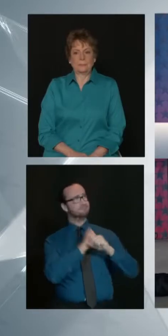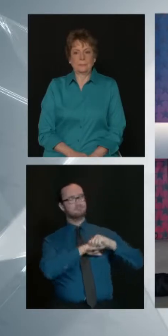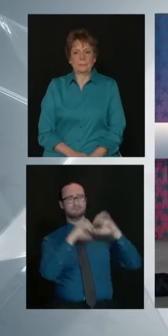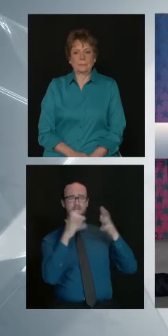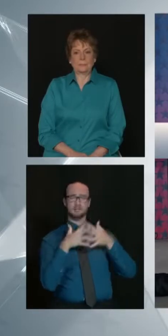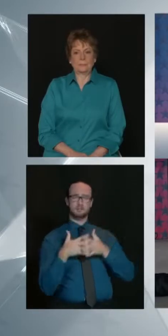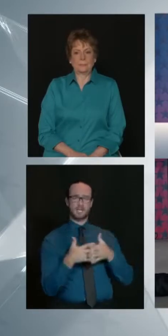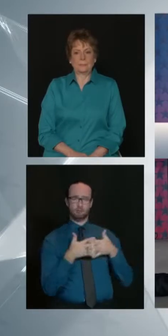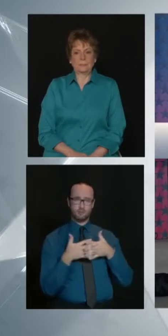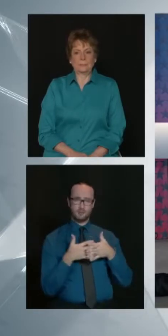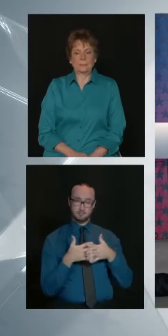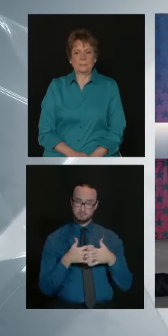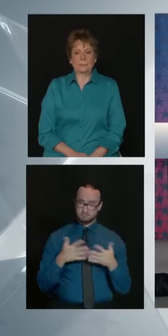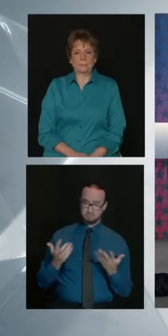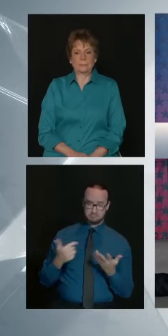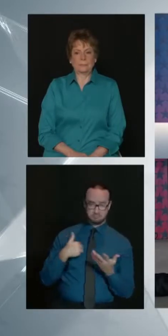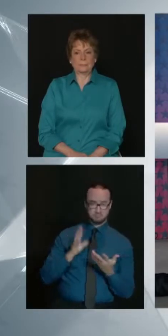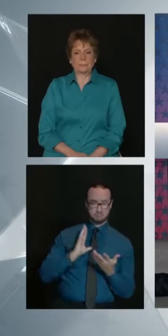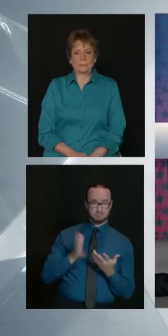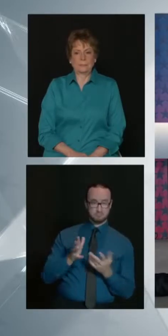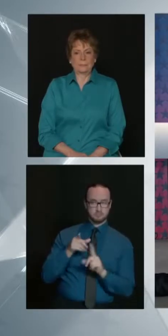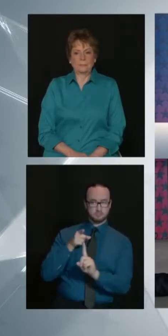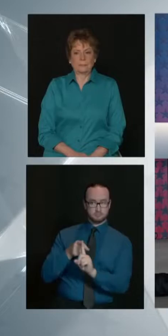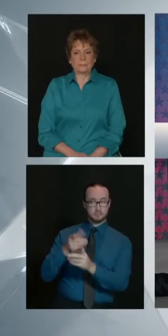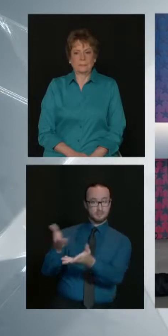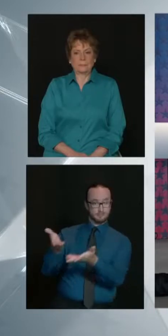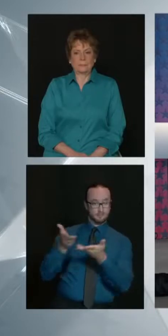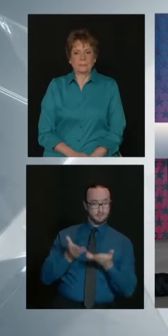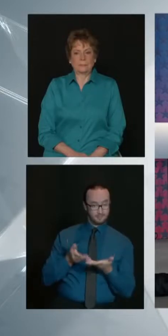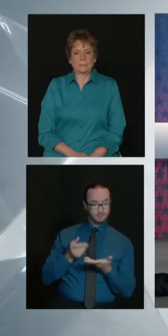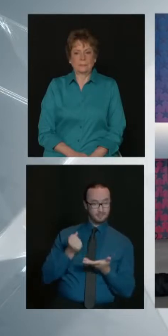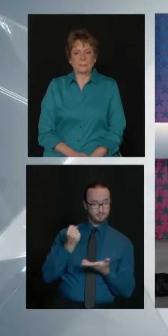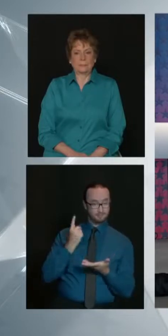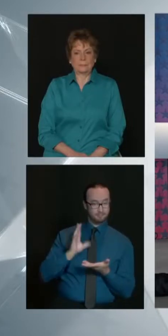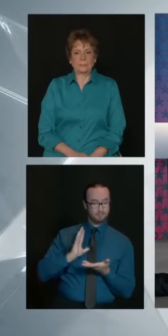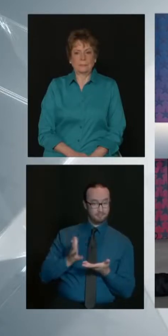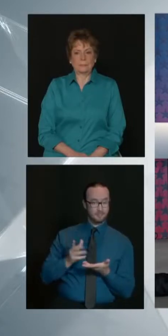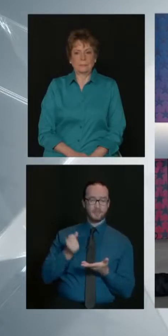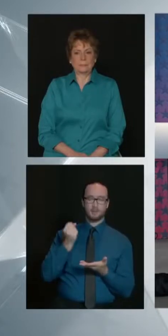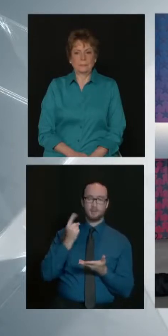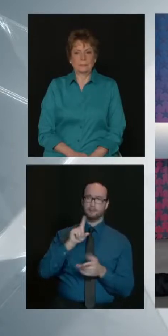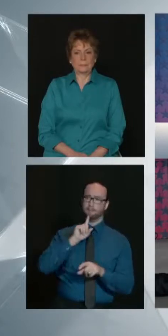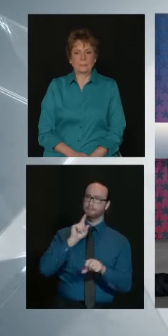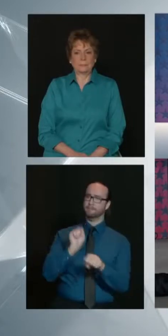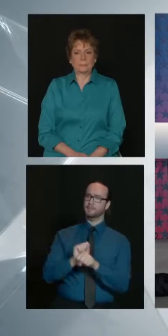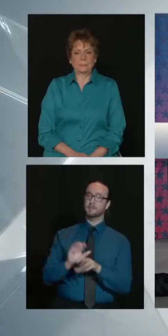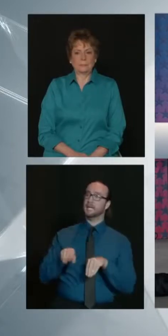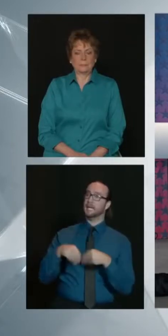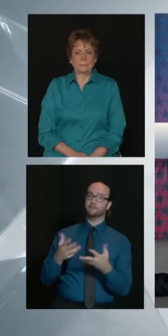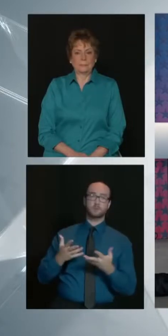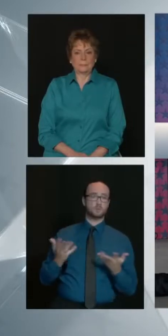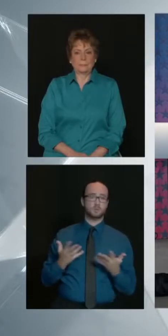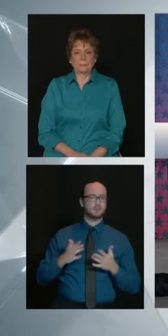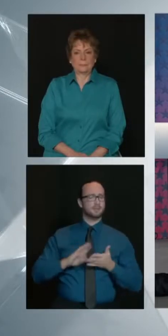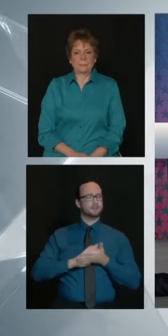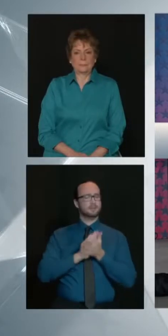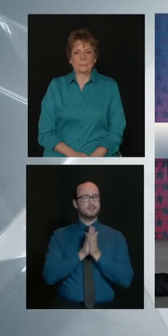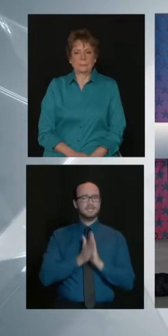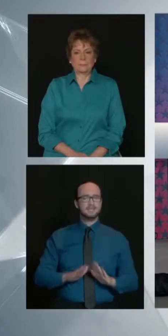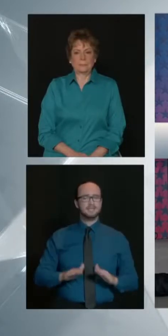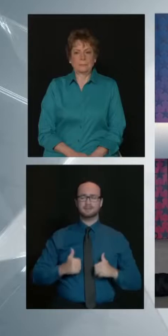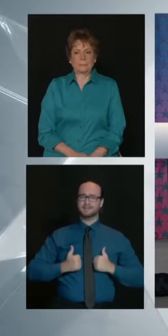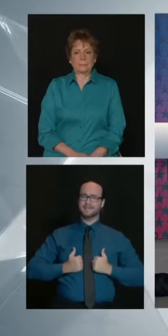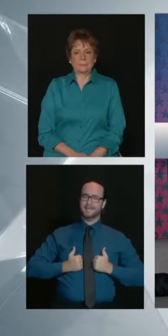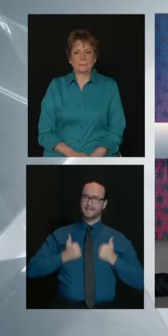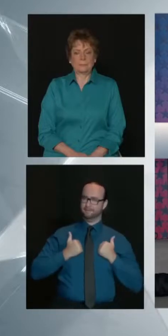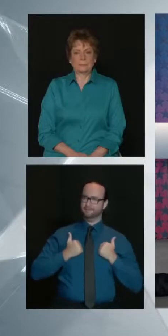here besides the right to peacefully pursue their happiness. Nobody has a right to live at the expense of another person. They should